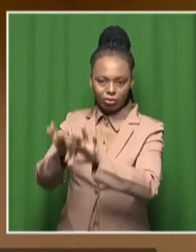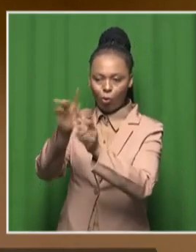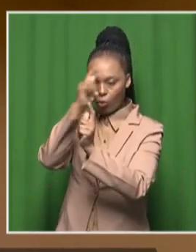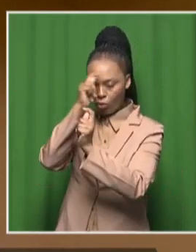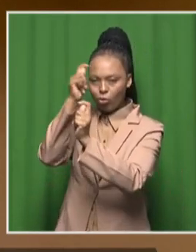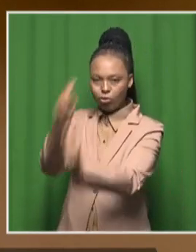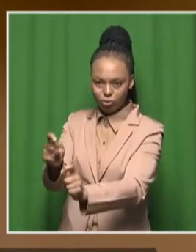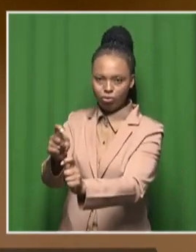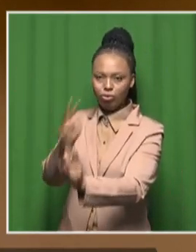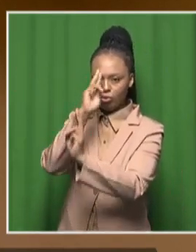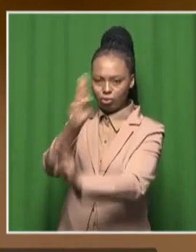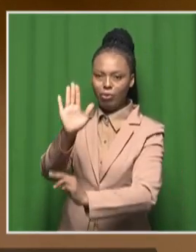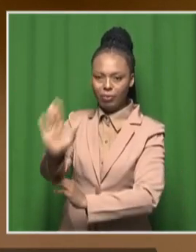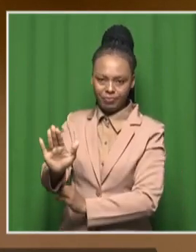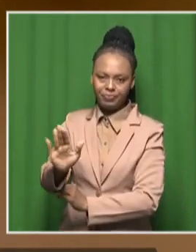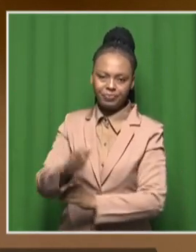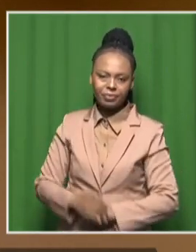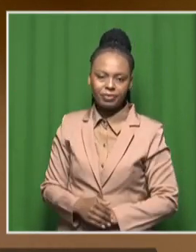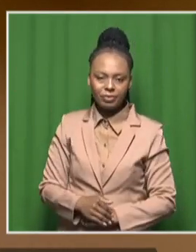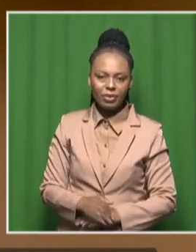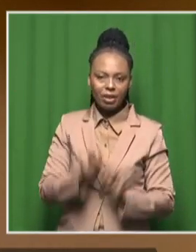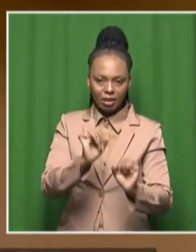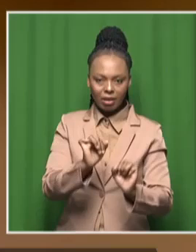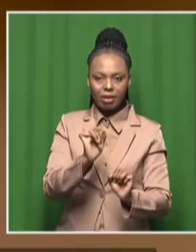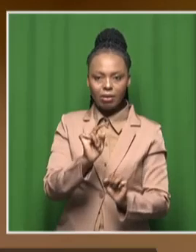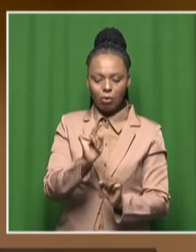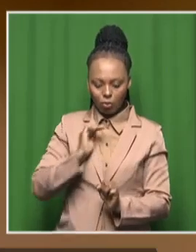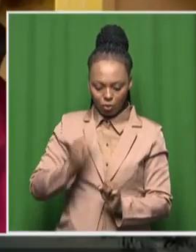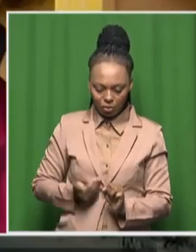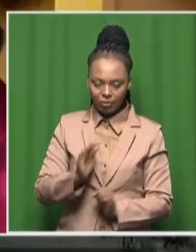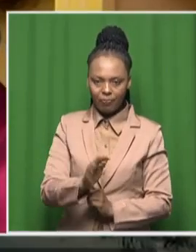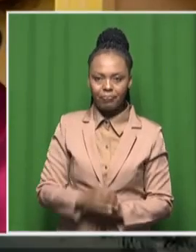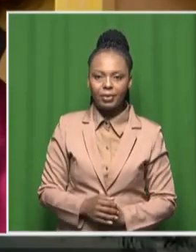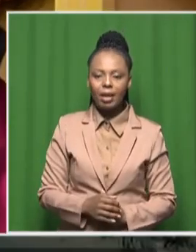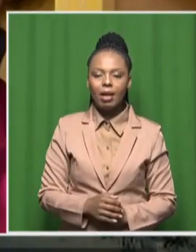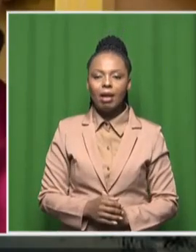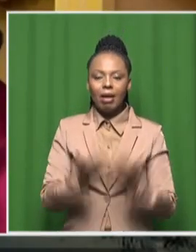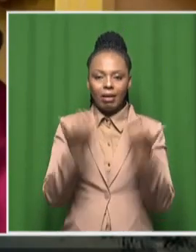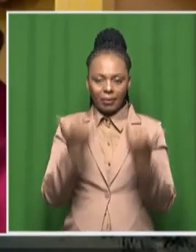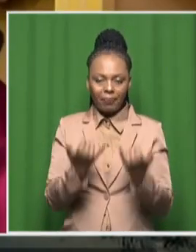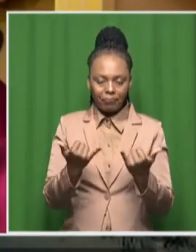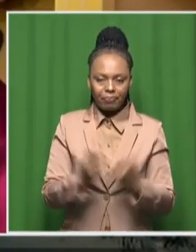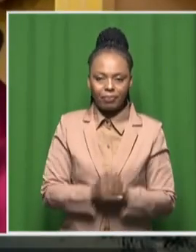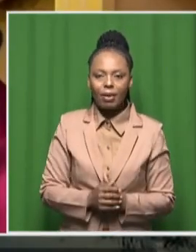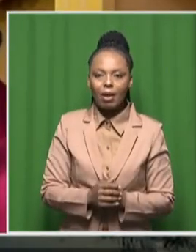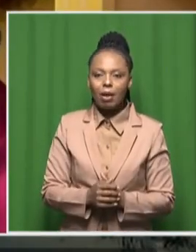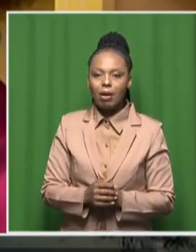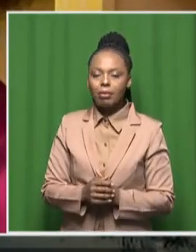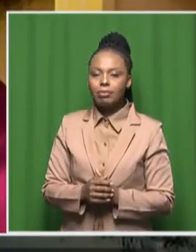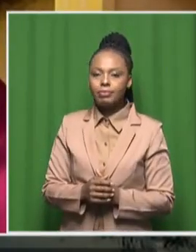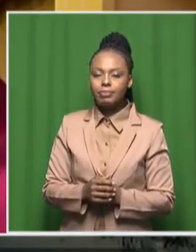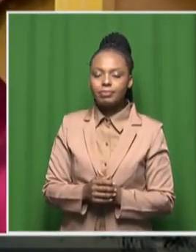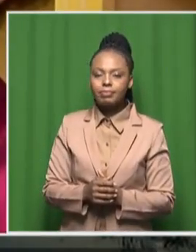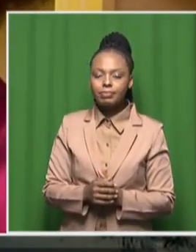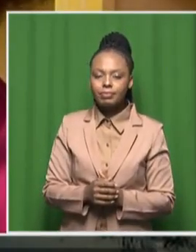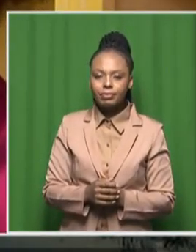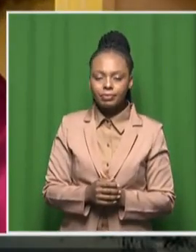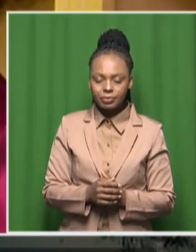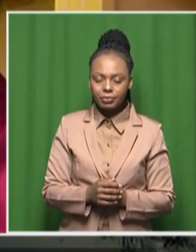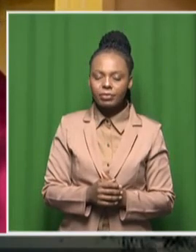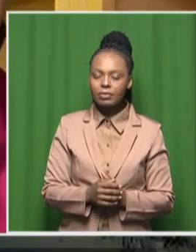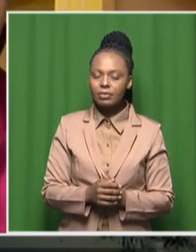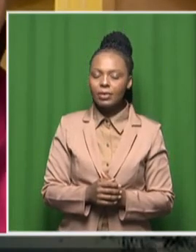and feminine. Right. Dr. Ramphele, let's address the elephant in the room now, shall we? South Africans are